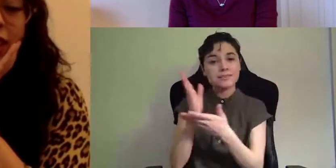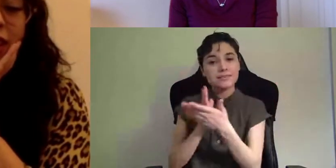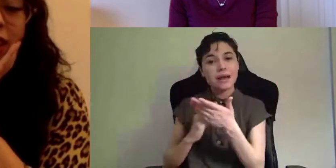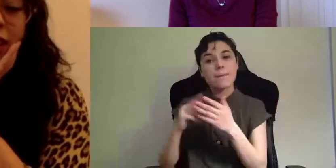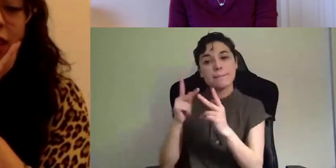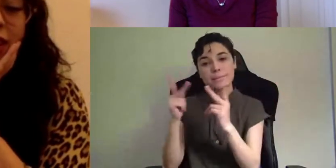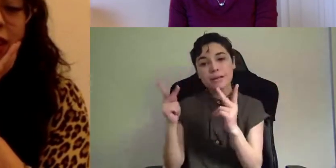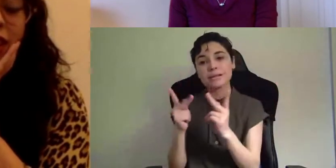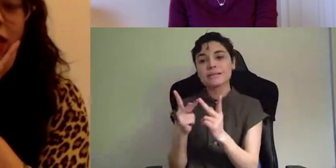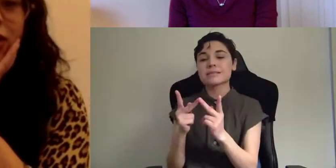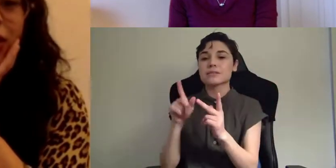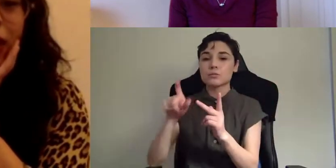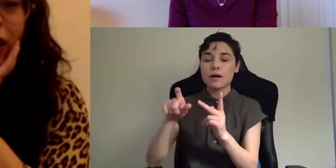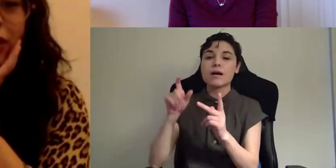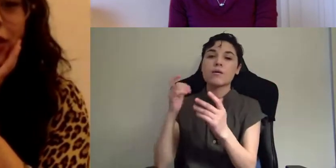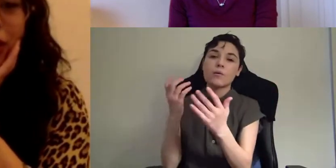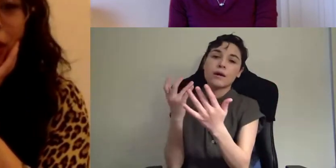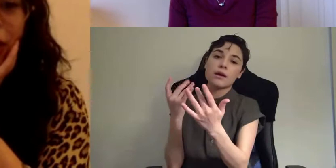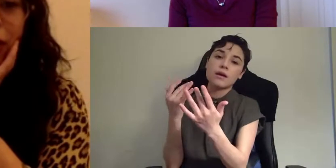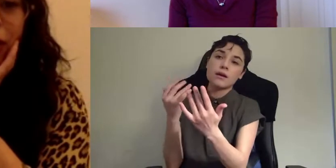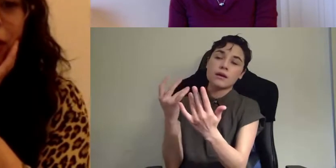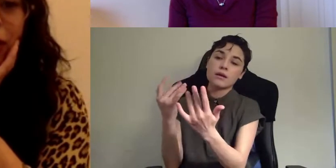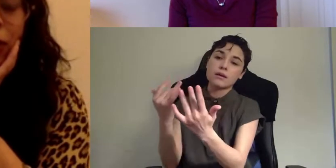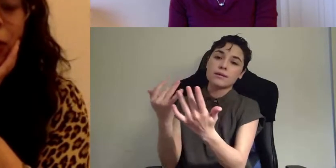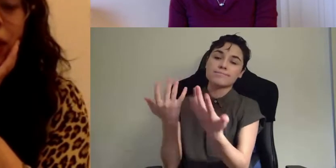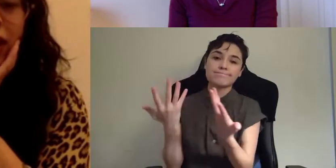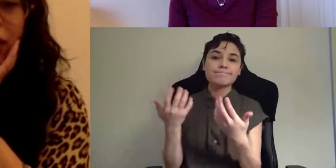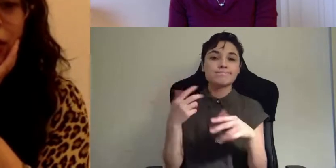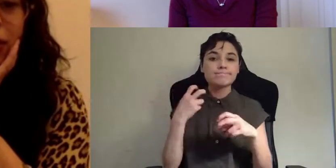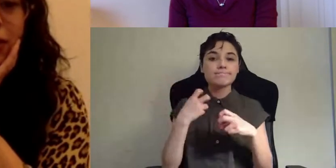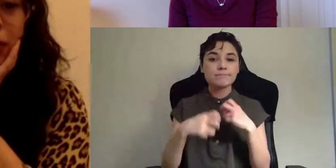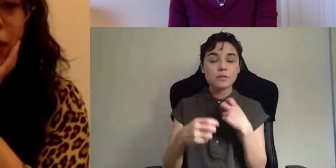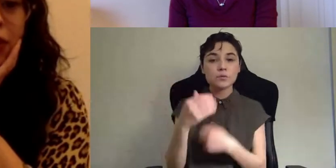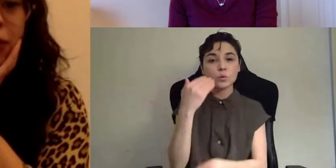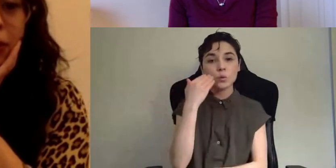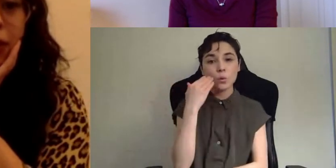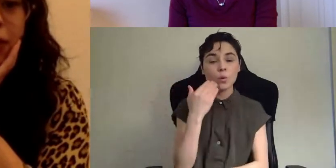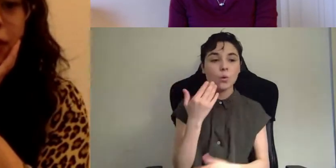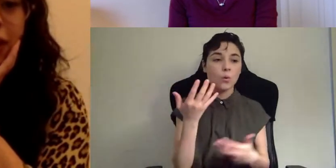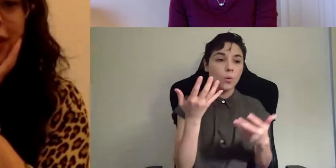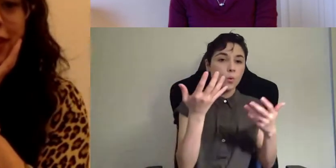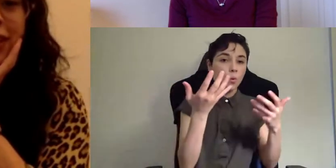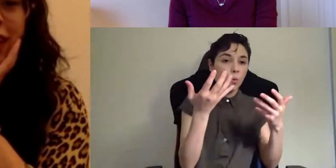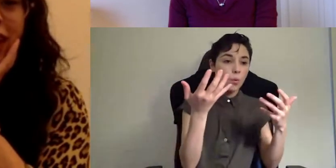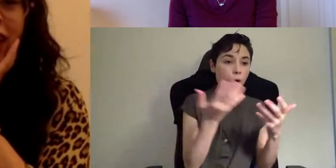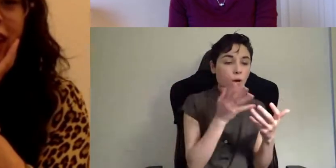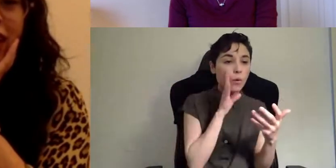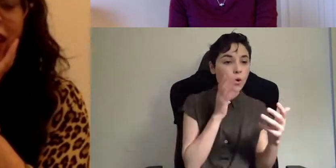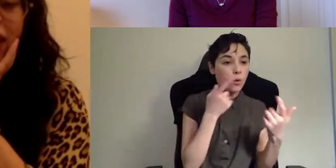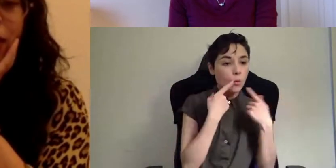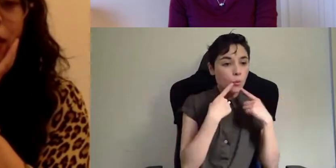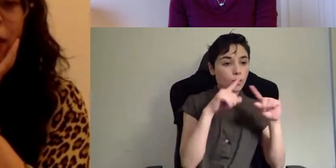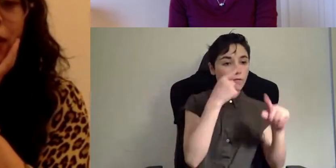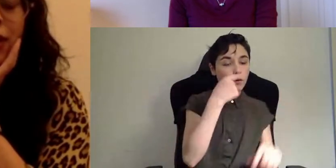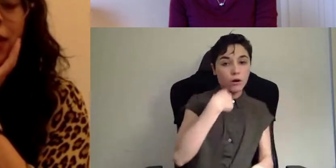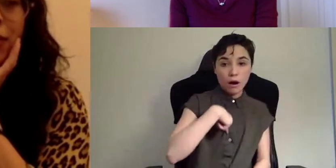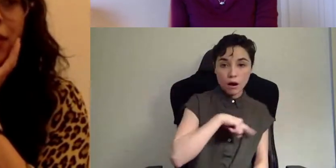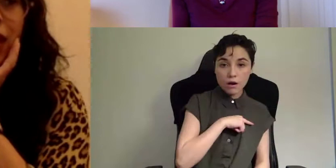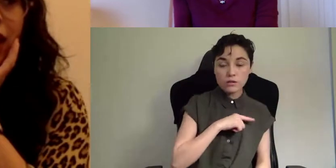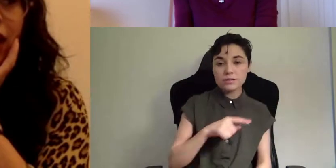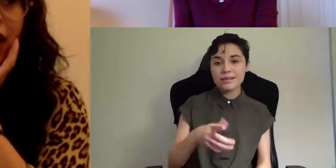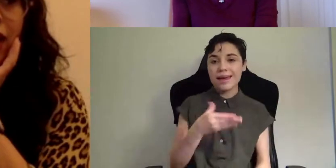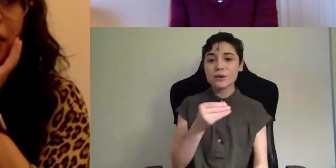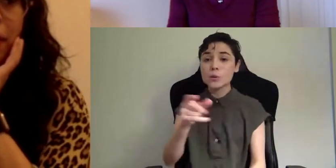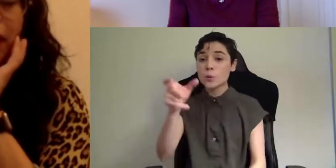think it is so hard to know what and who is going to work for us. And I think that probably